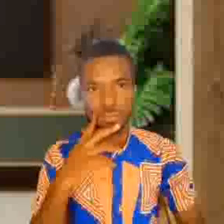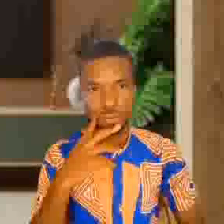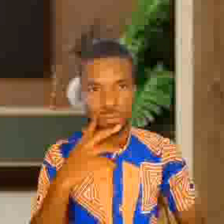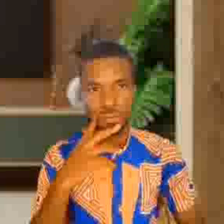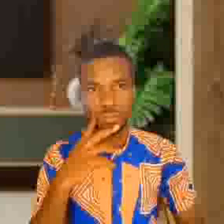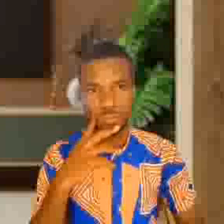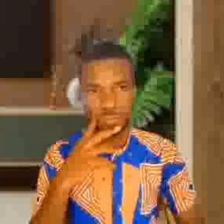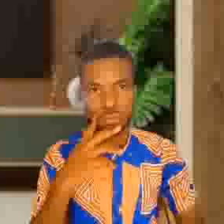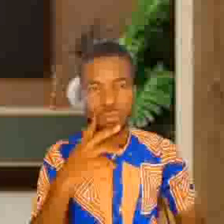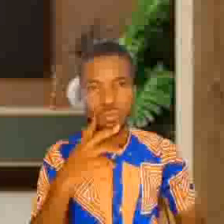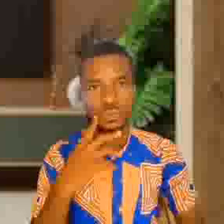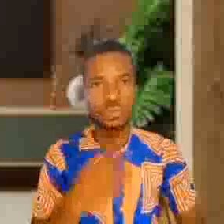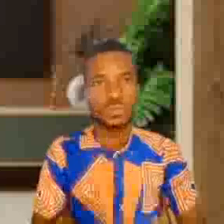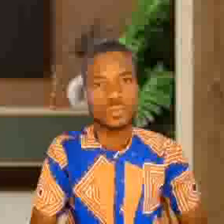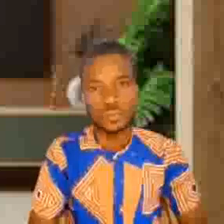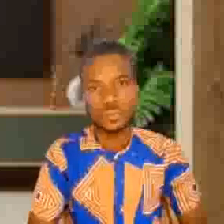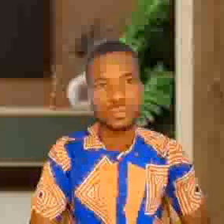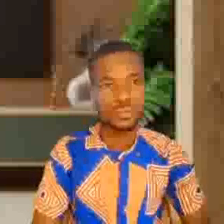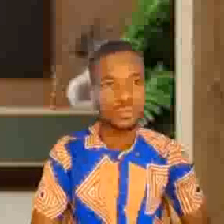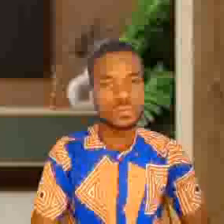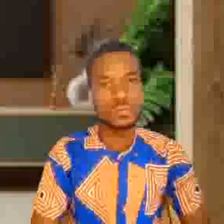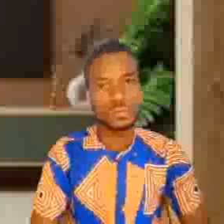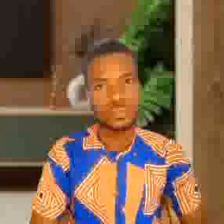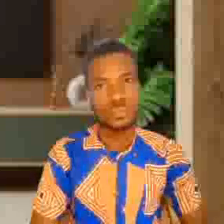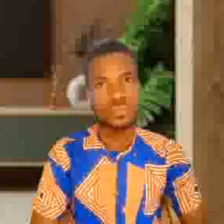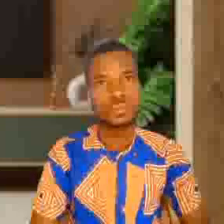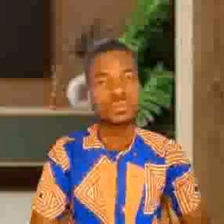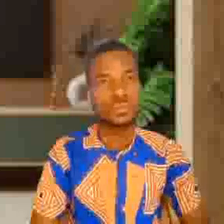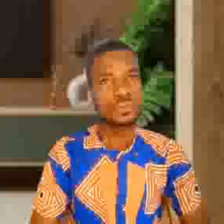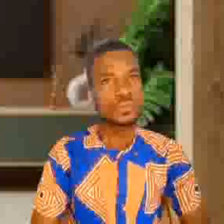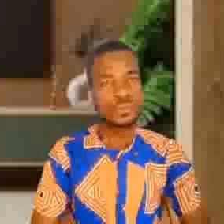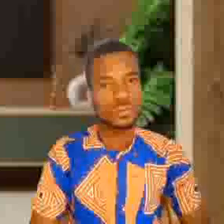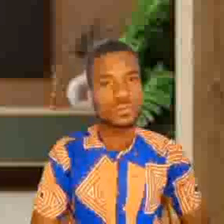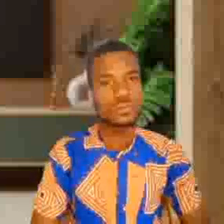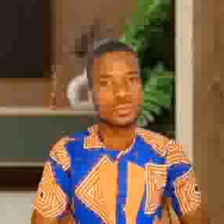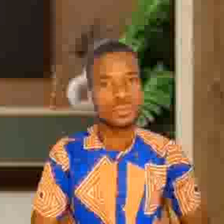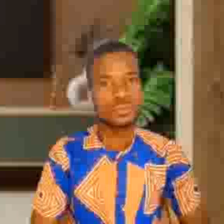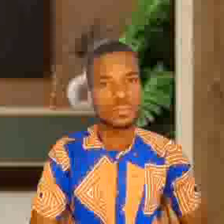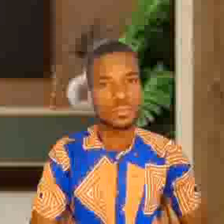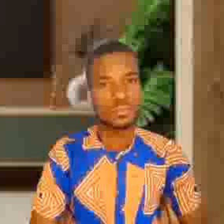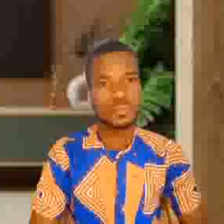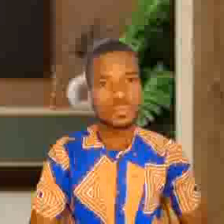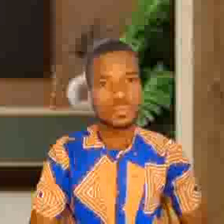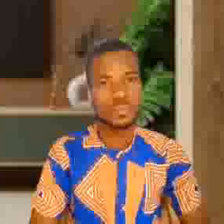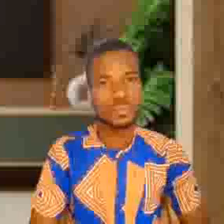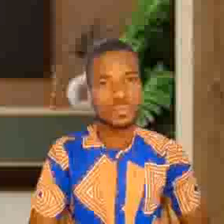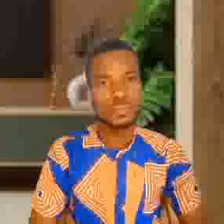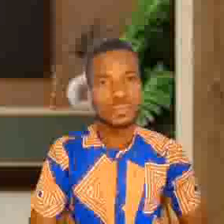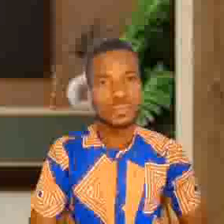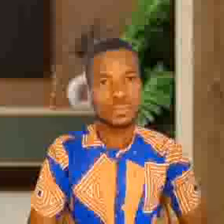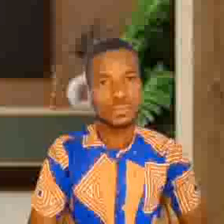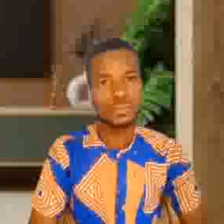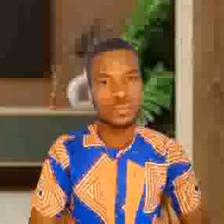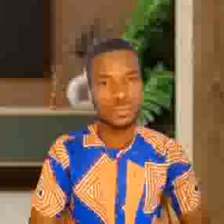As you go deeper with him, he will demand that you get sucked in. So you will not have time to be appearing every